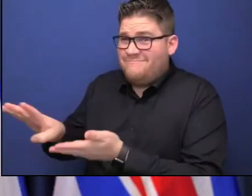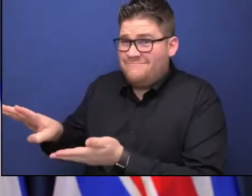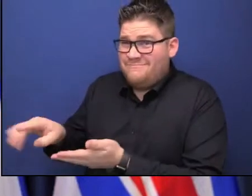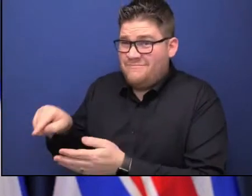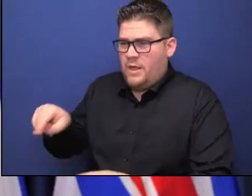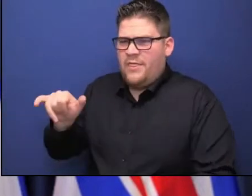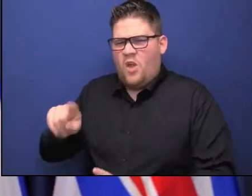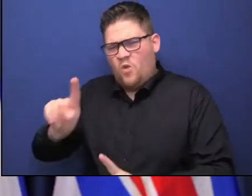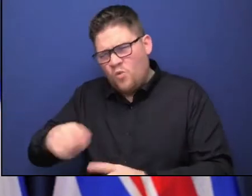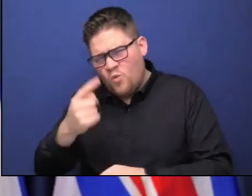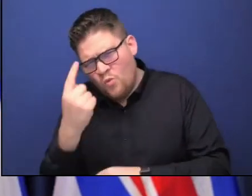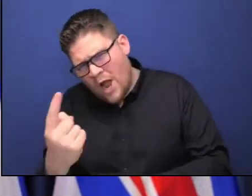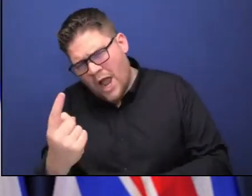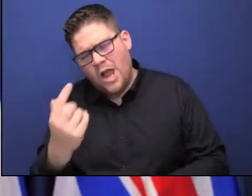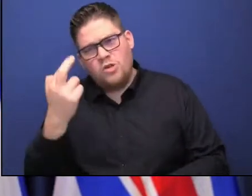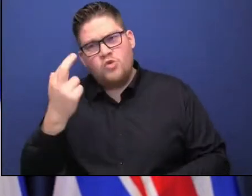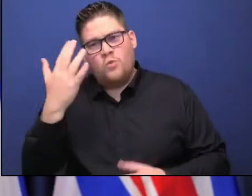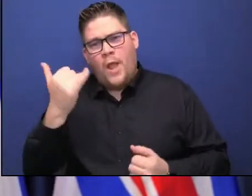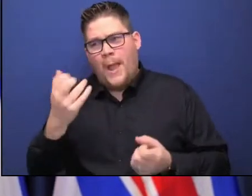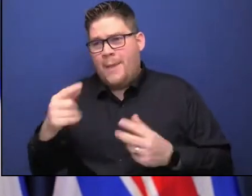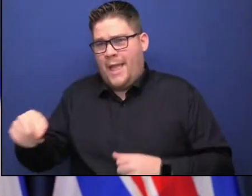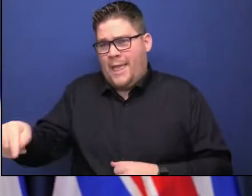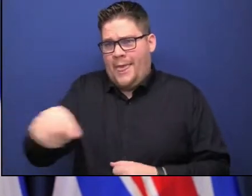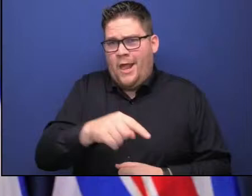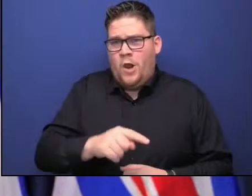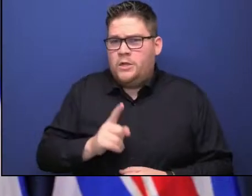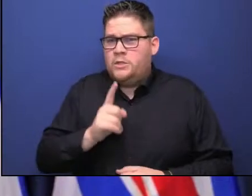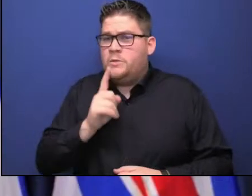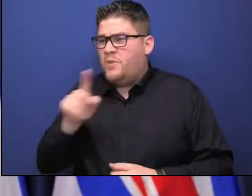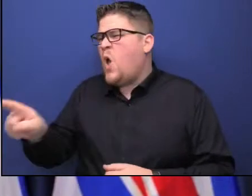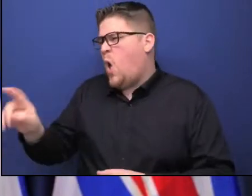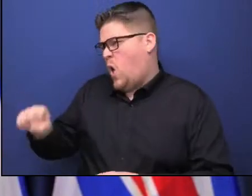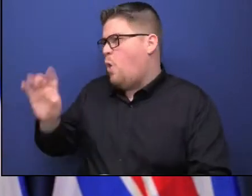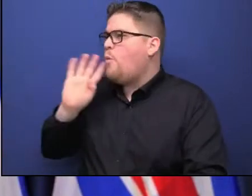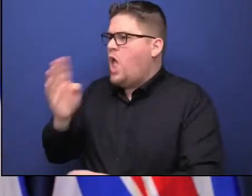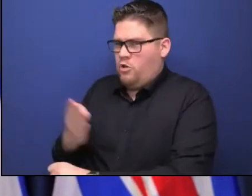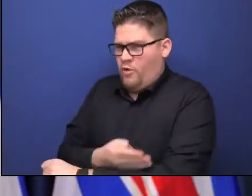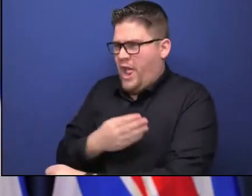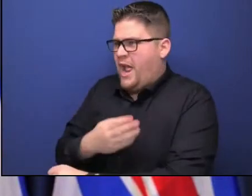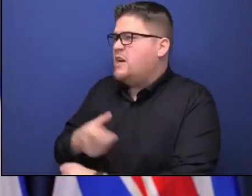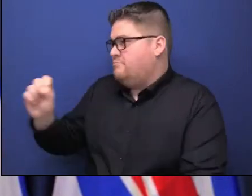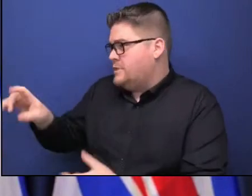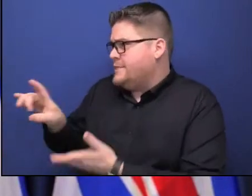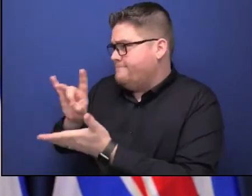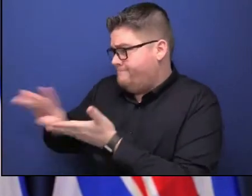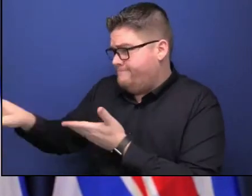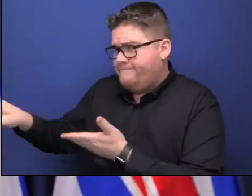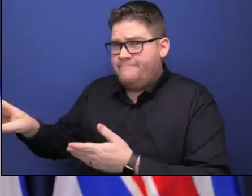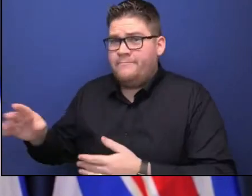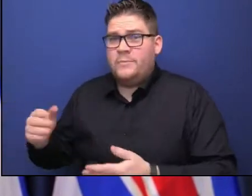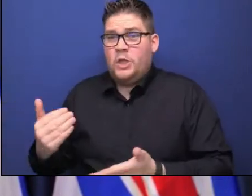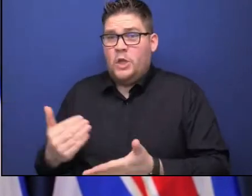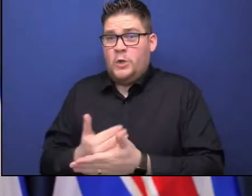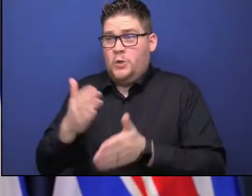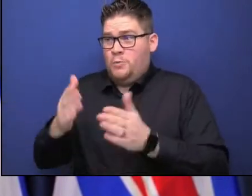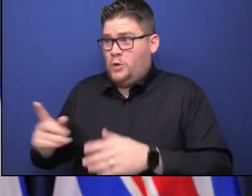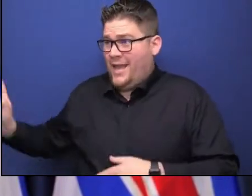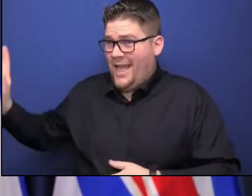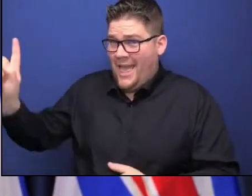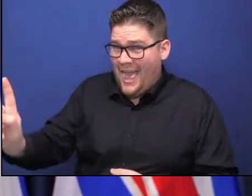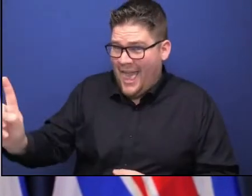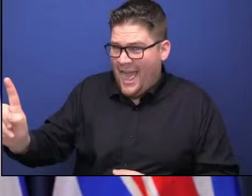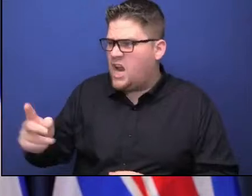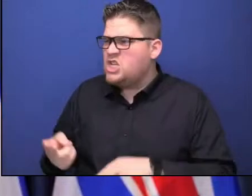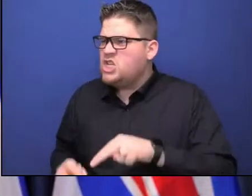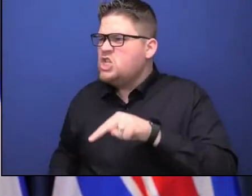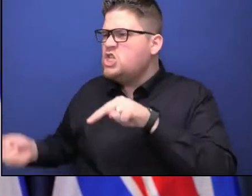so by making it clear exactly how the renovation process is to work, I think we can stop most of those